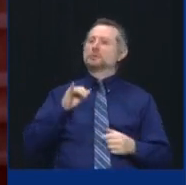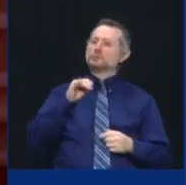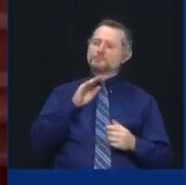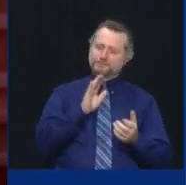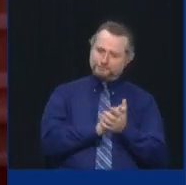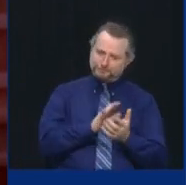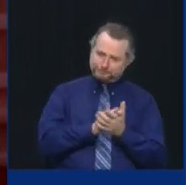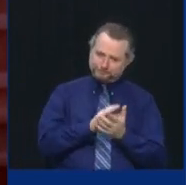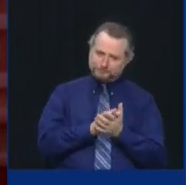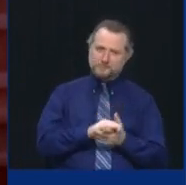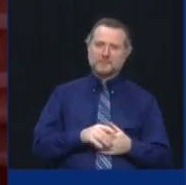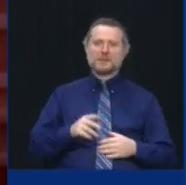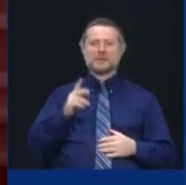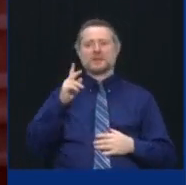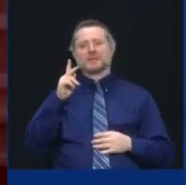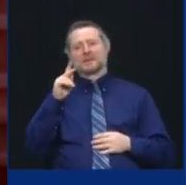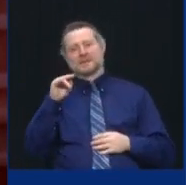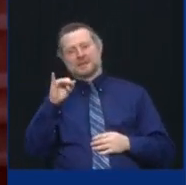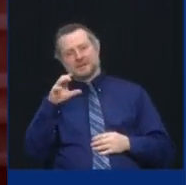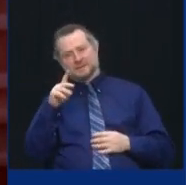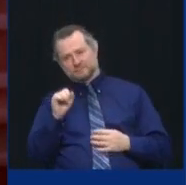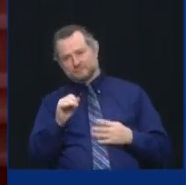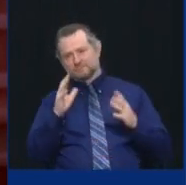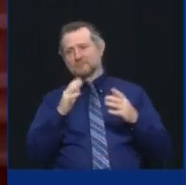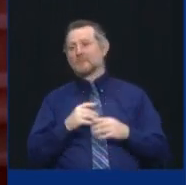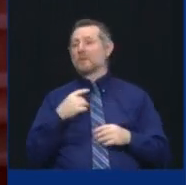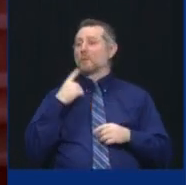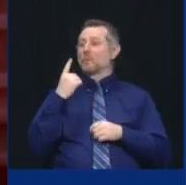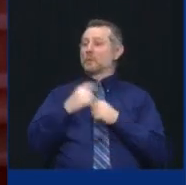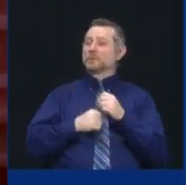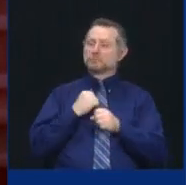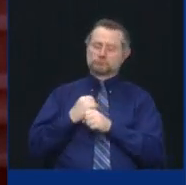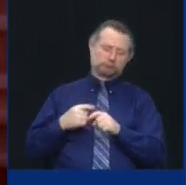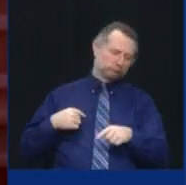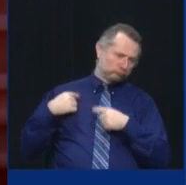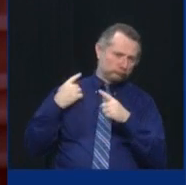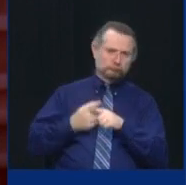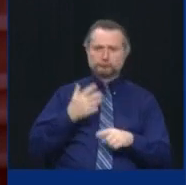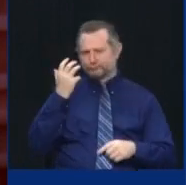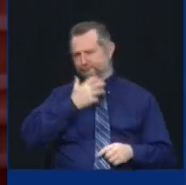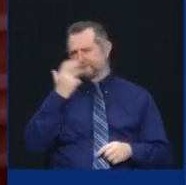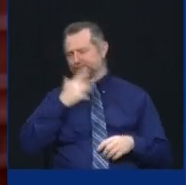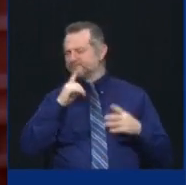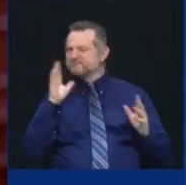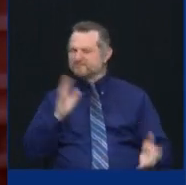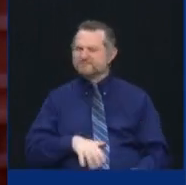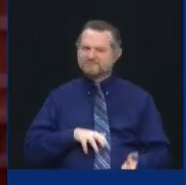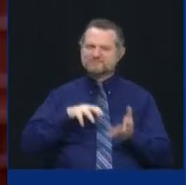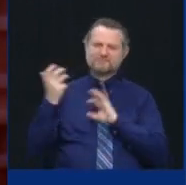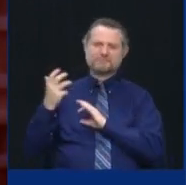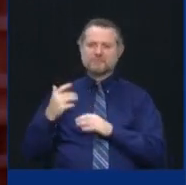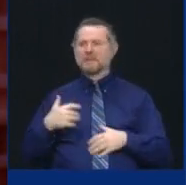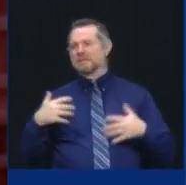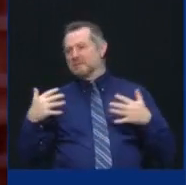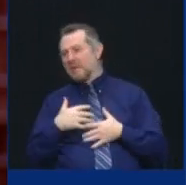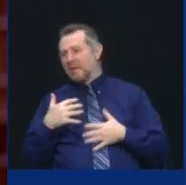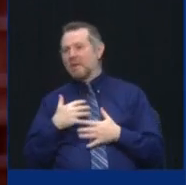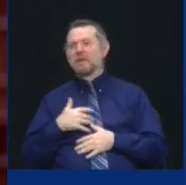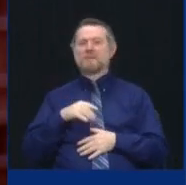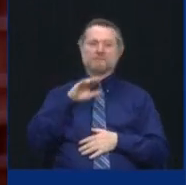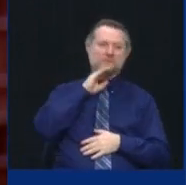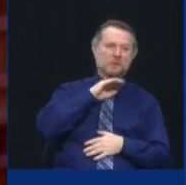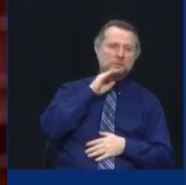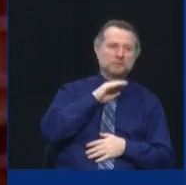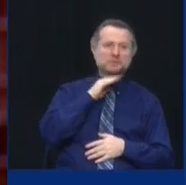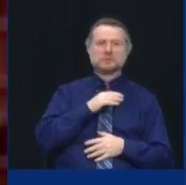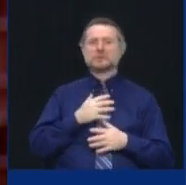Knicks. We've been through a grueling year, and it's been devastating, frustrating, at times frightening. We've missed each other and